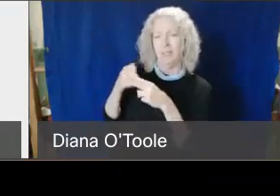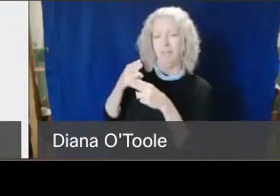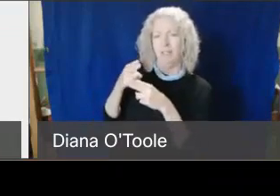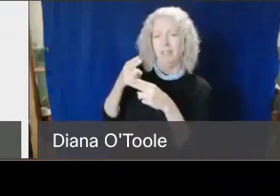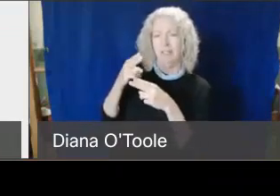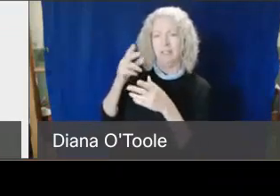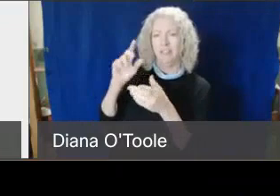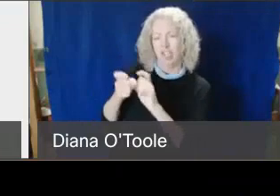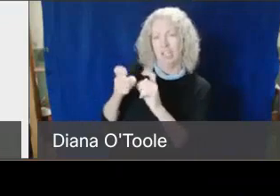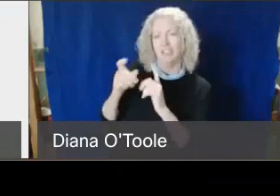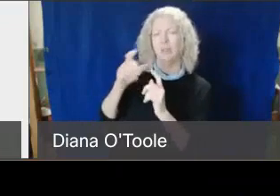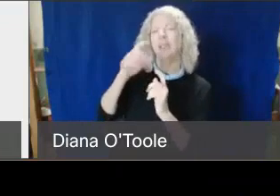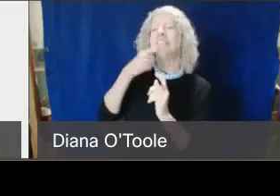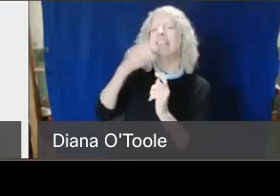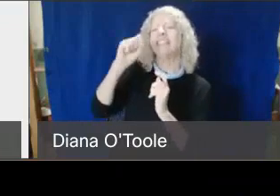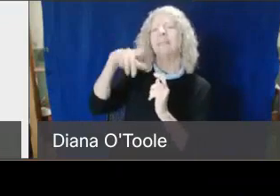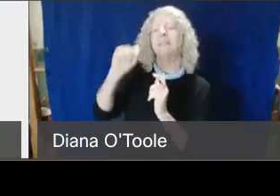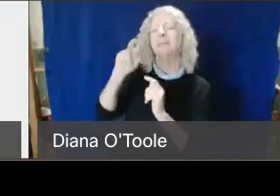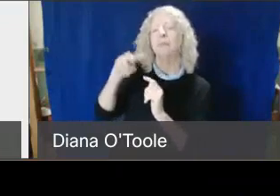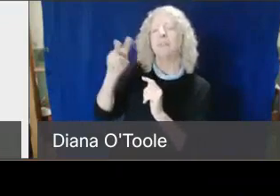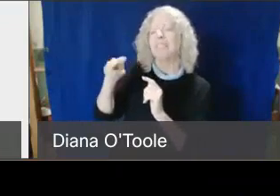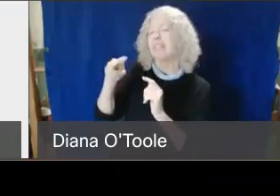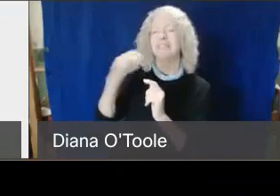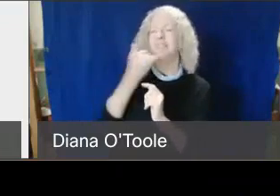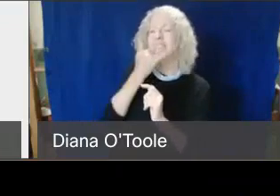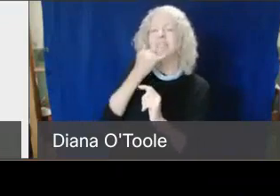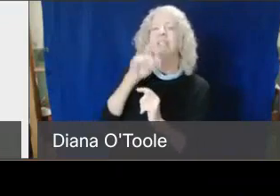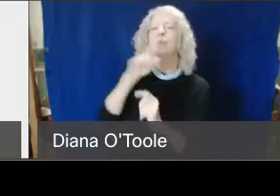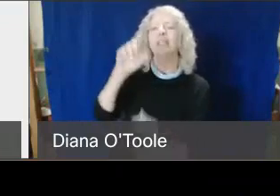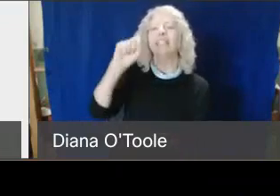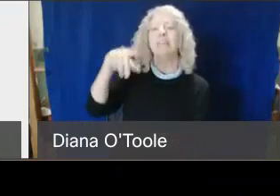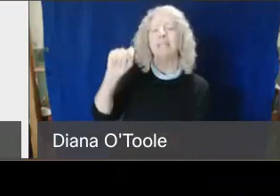that video conference that's coming up.